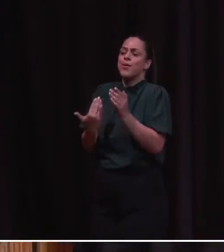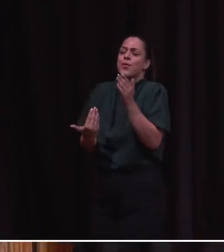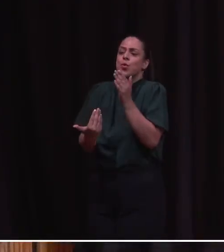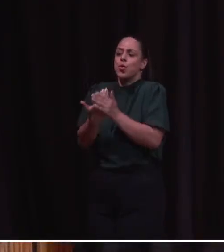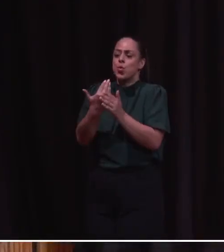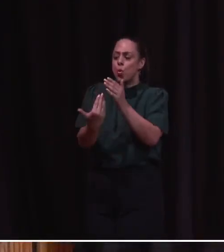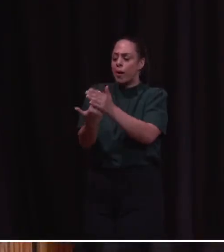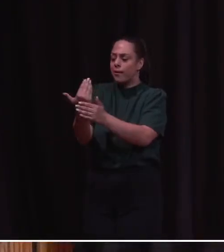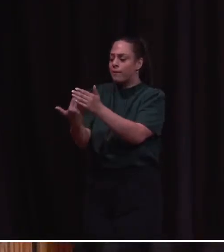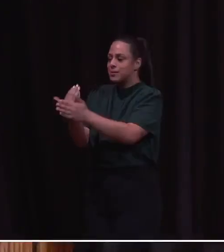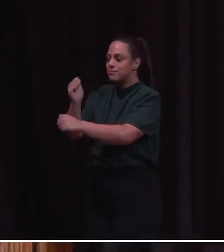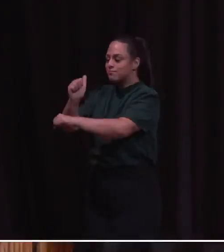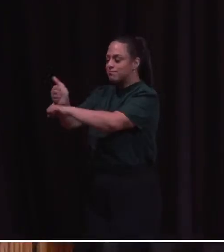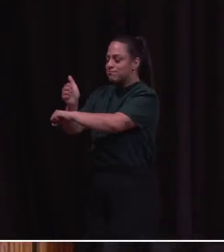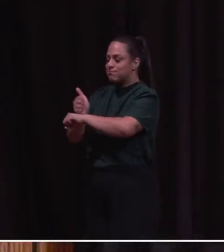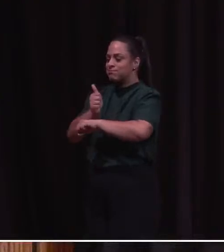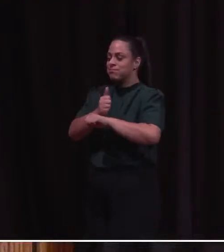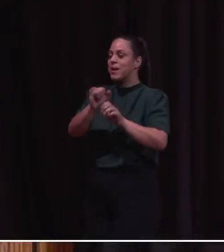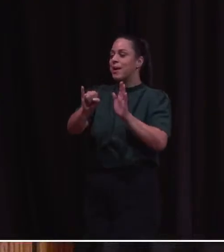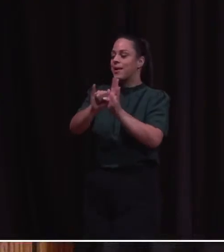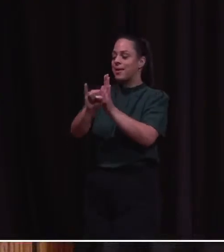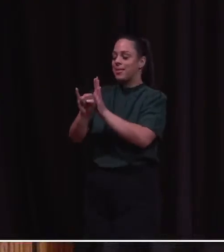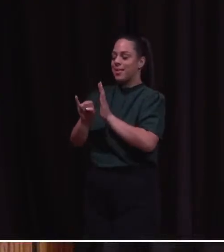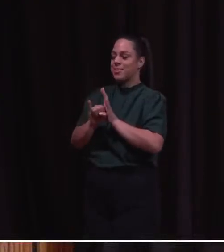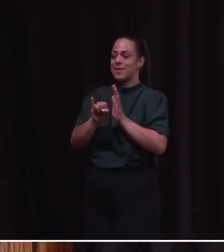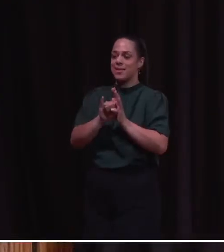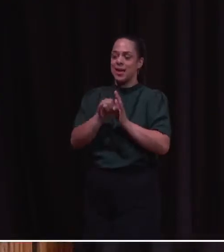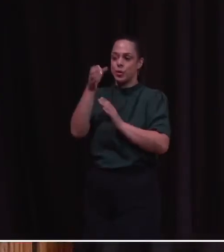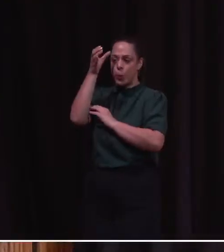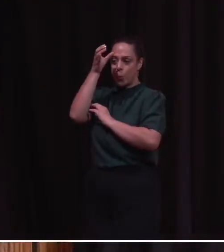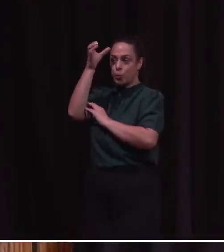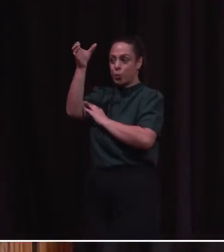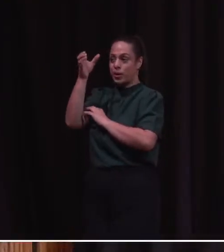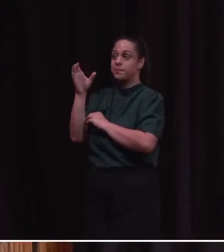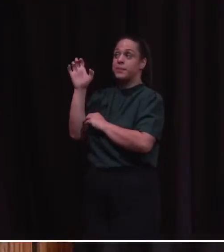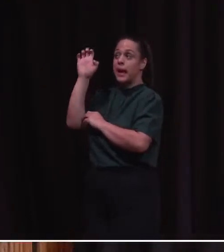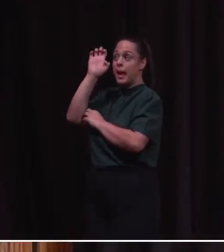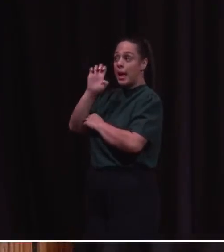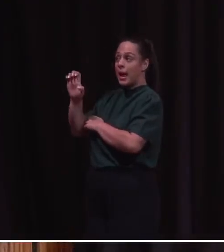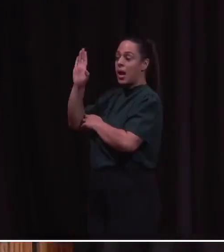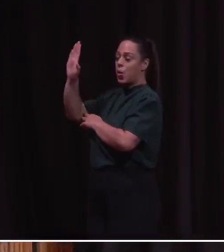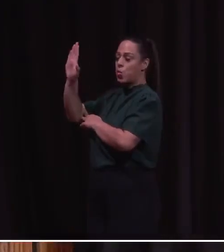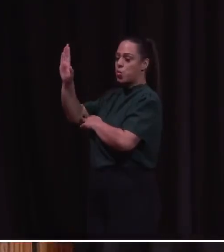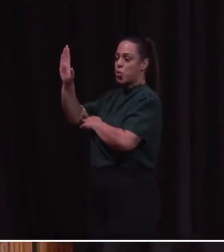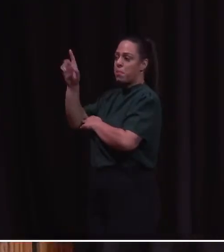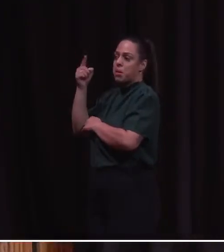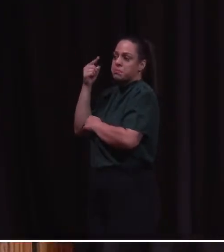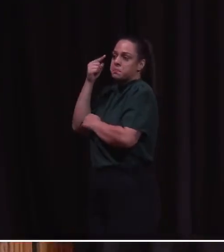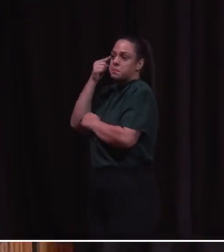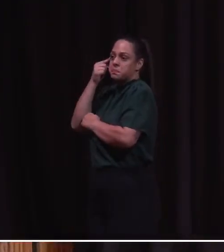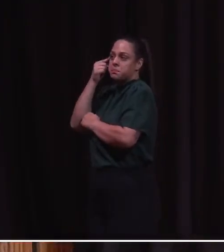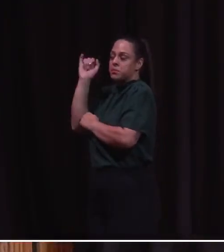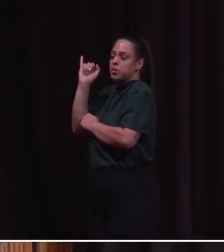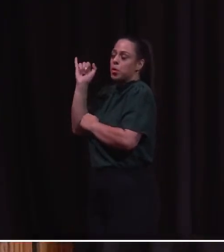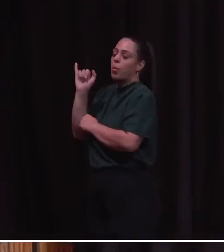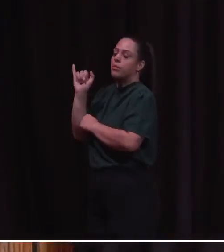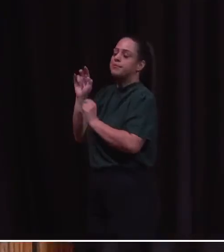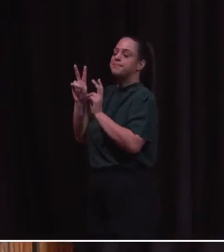was mythologically understood to predate this pattern of power as a world capitalist